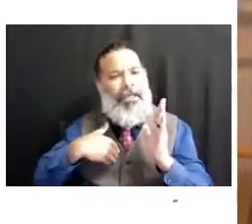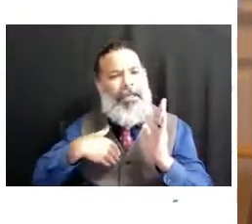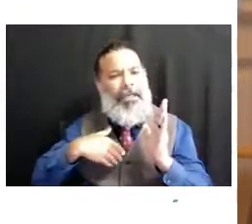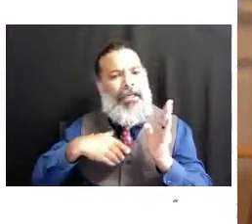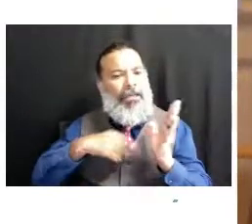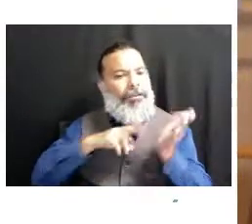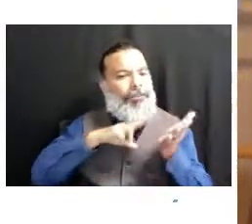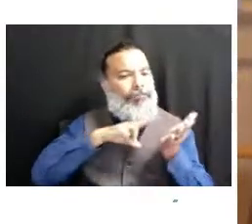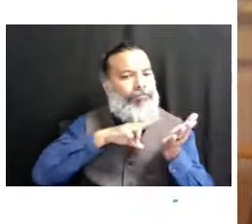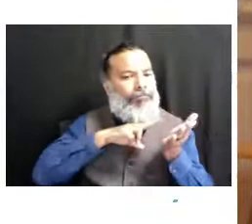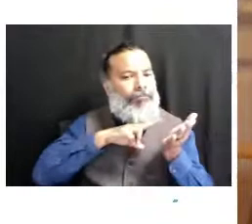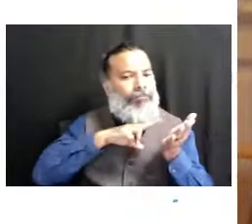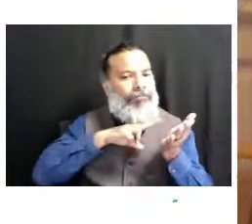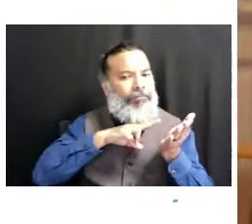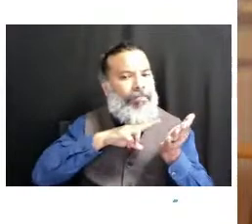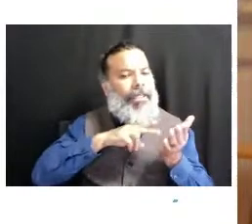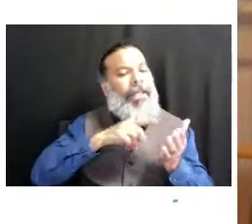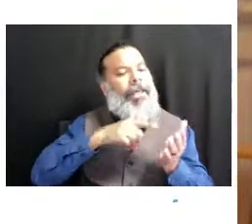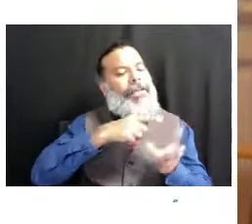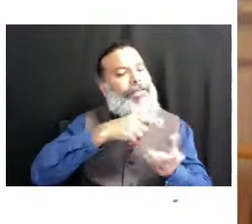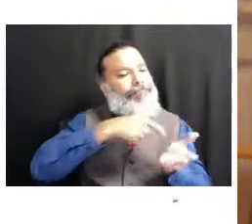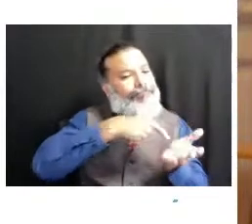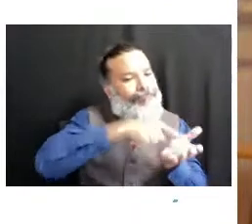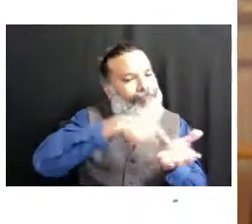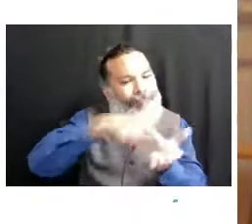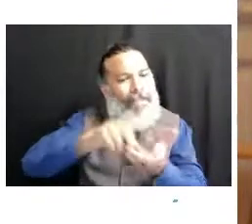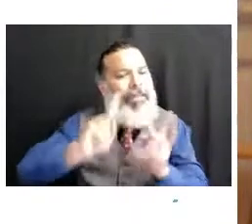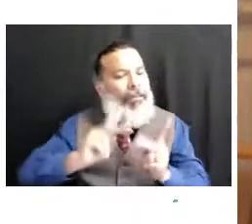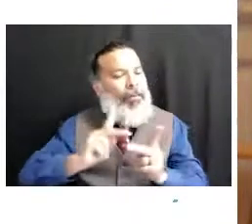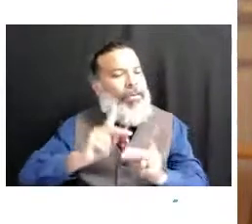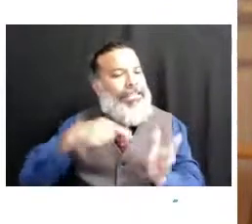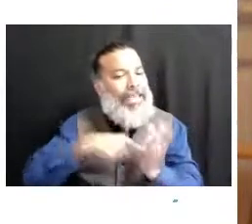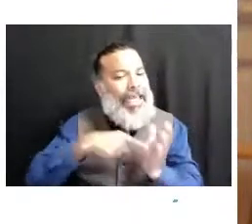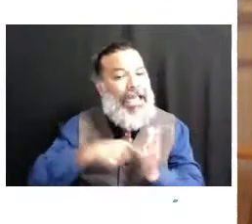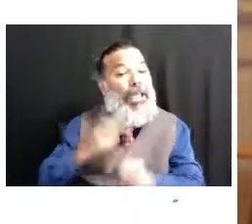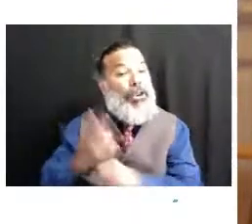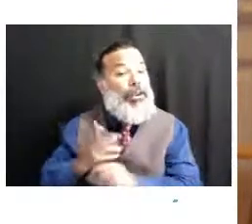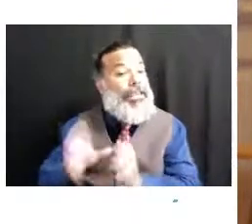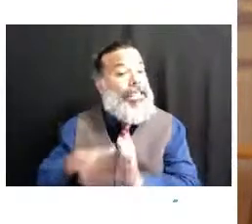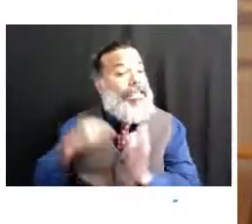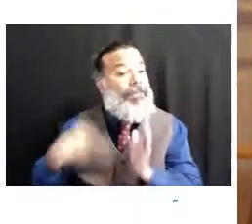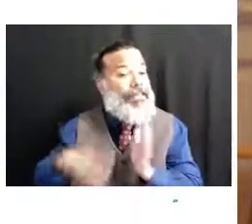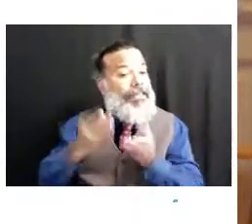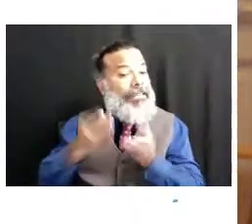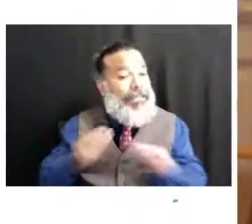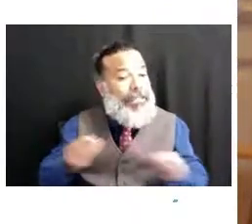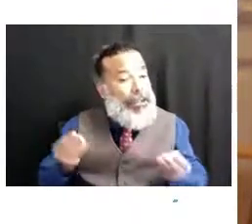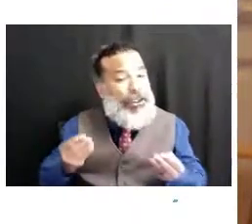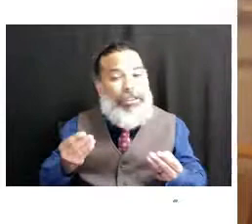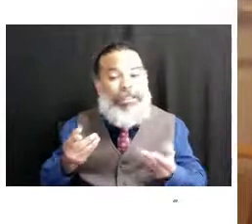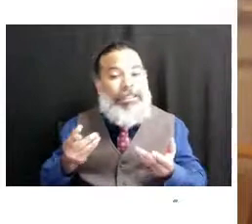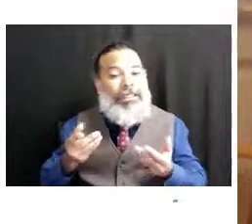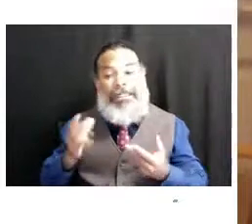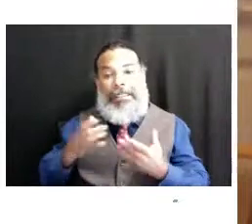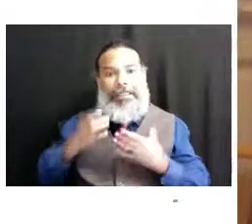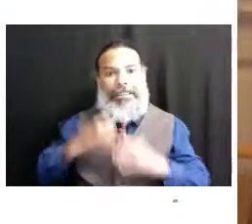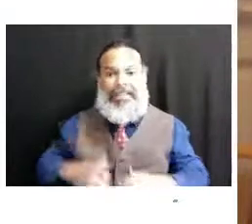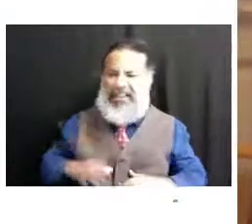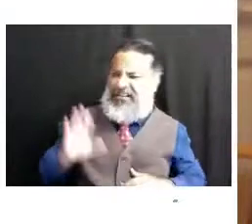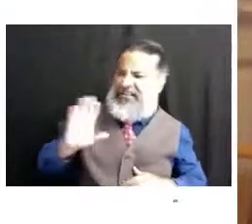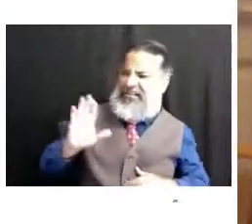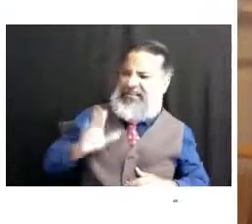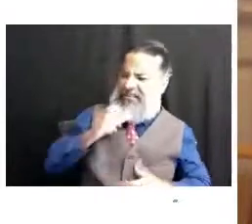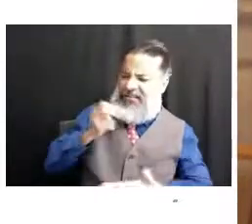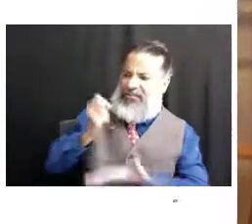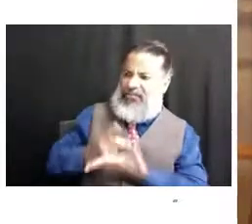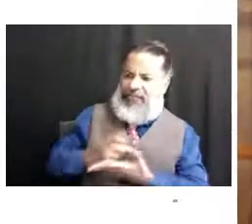many of his friends' debts. He has used expensive materials that some of his clients don't approve